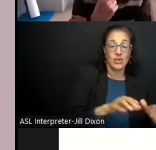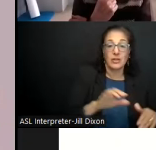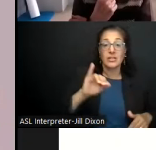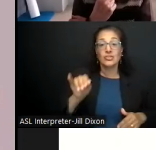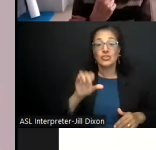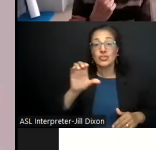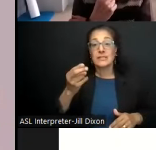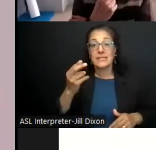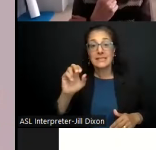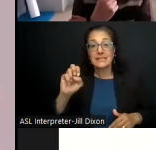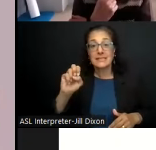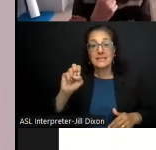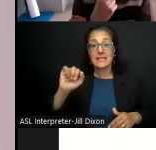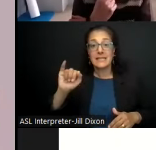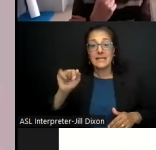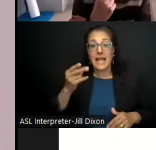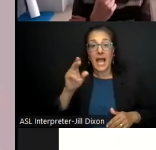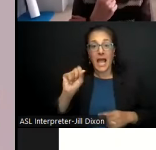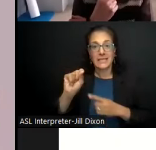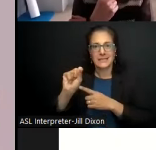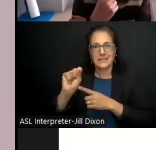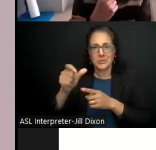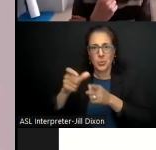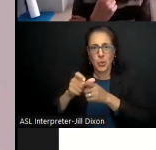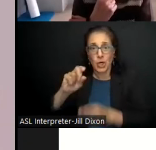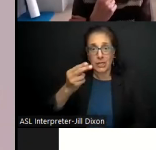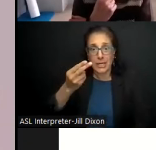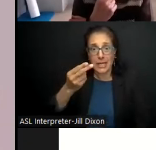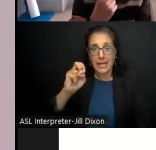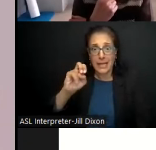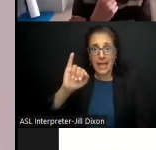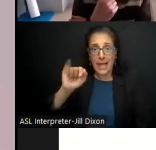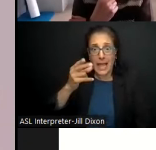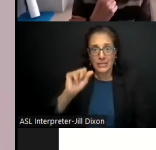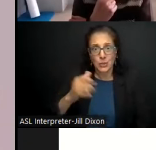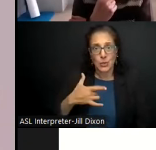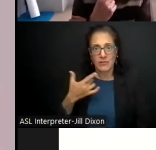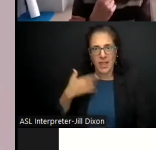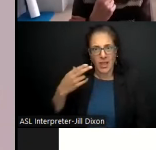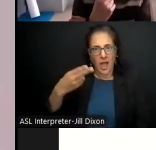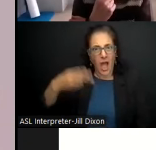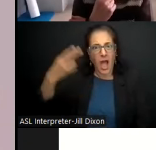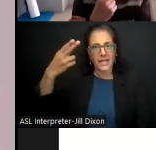name, we have heights, you think of it as an elevated place, but even there,